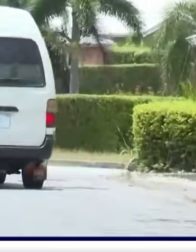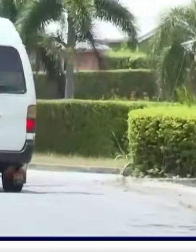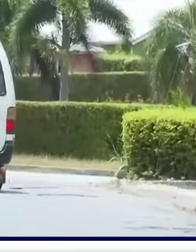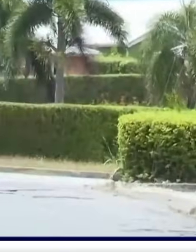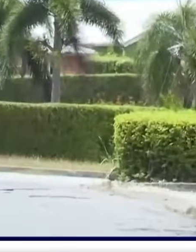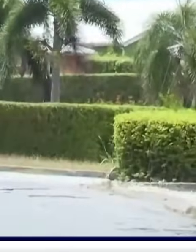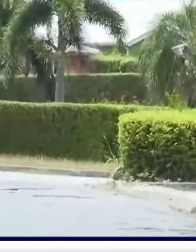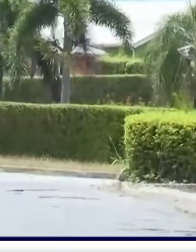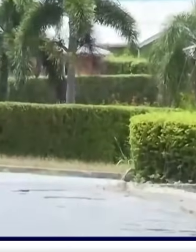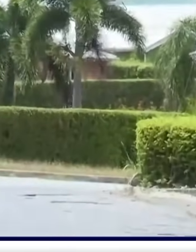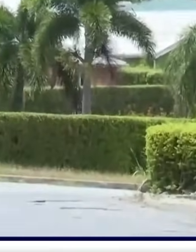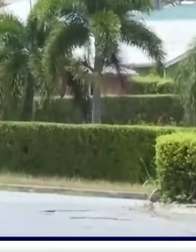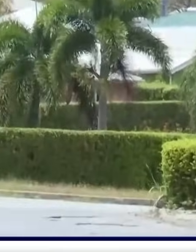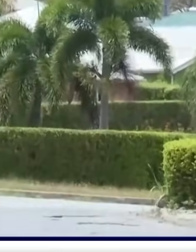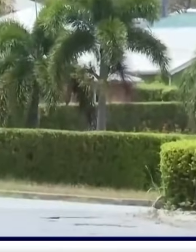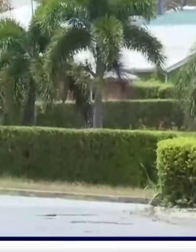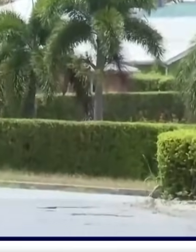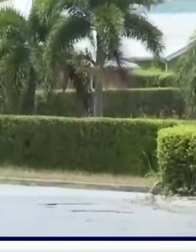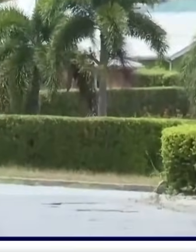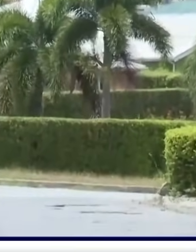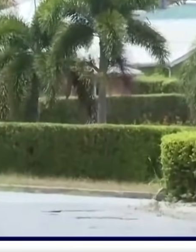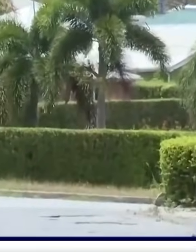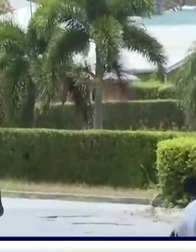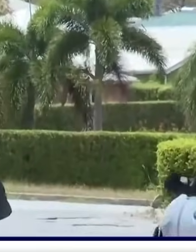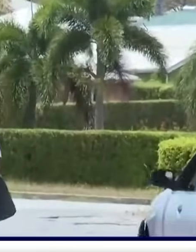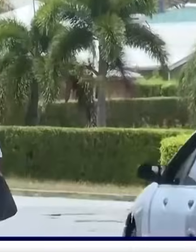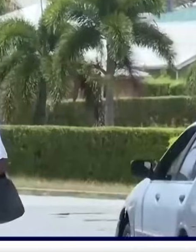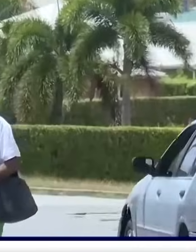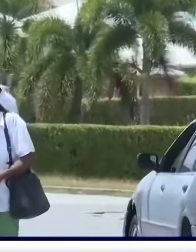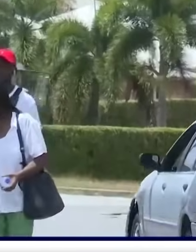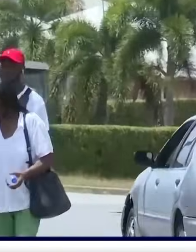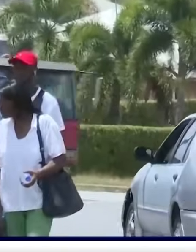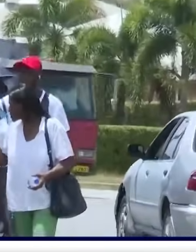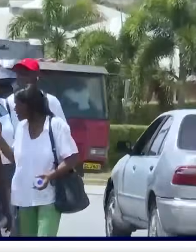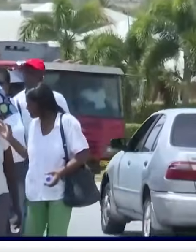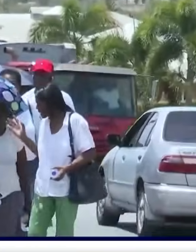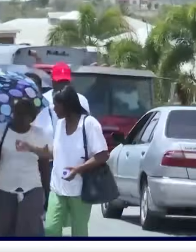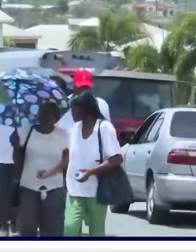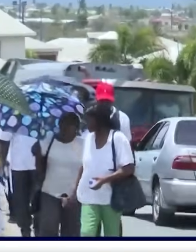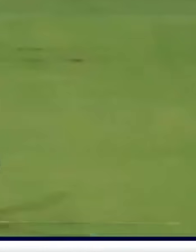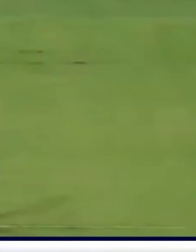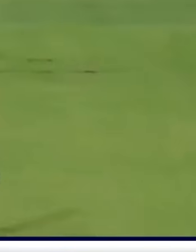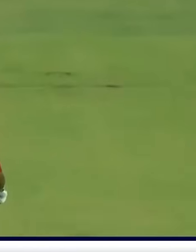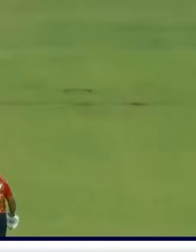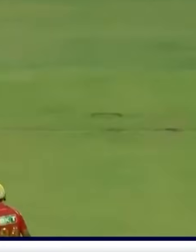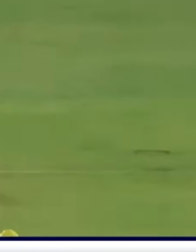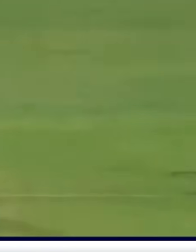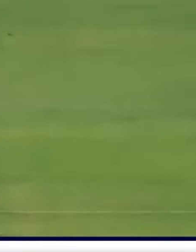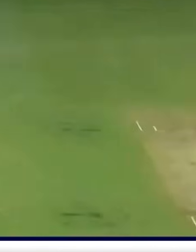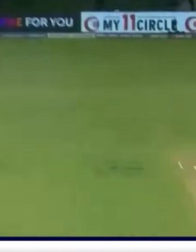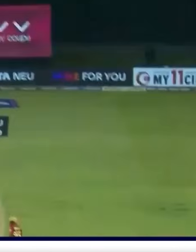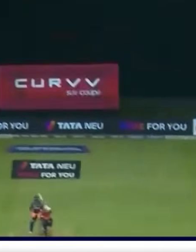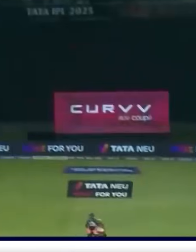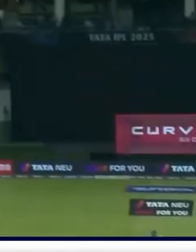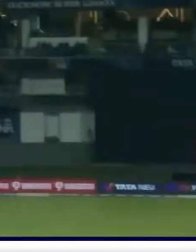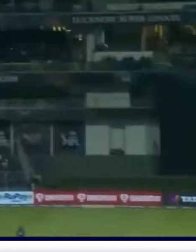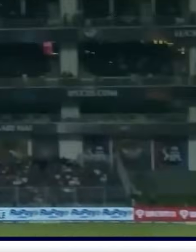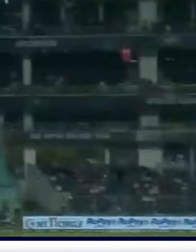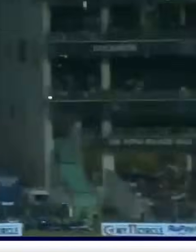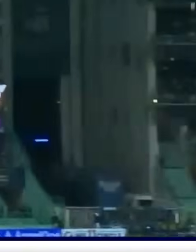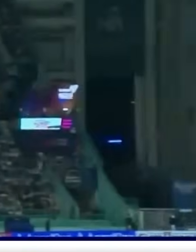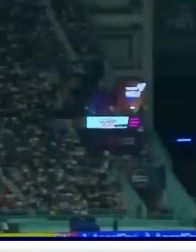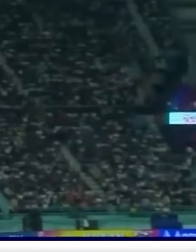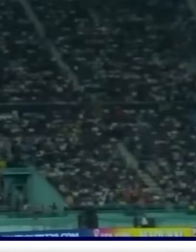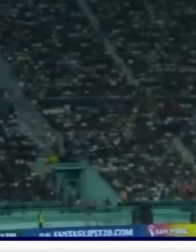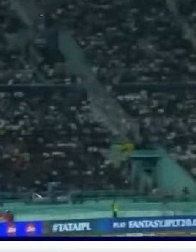school students voiced their choice of peace over violence. Meanwhile, in sports, violence has forced the suspension of